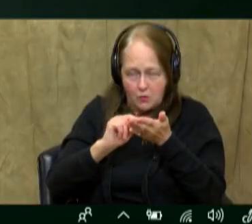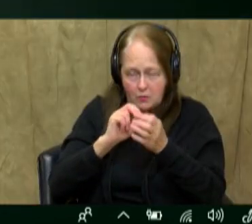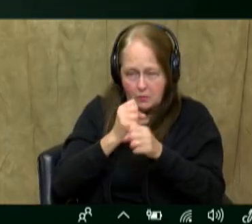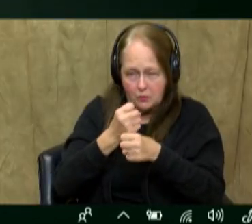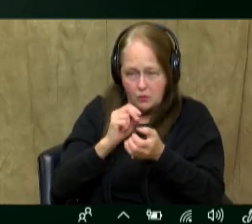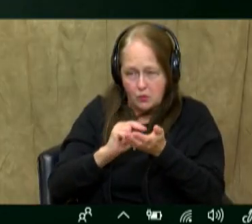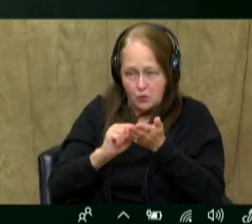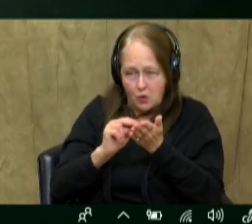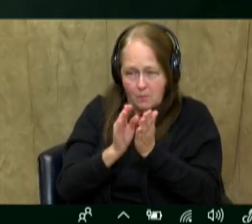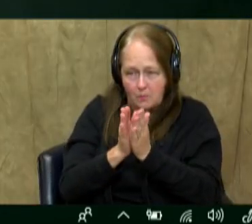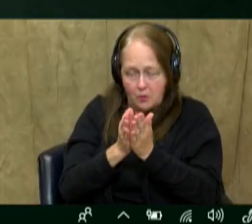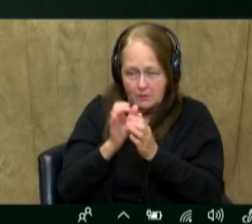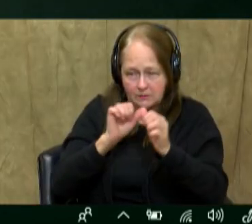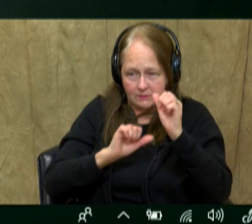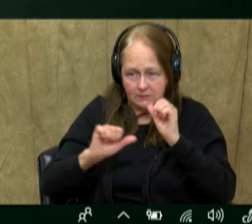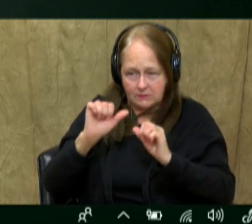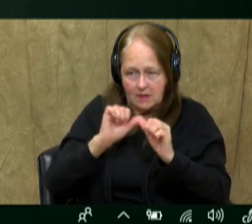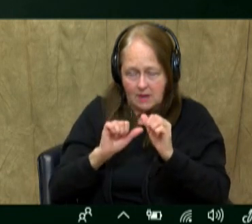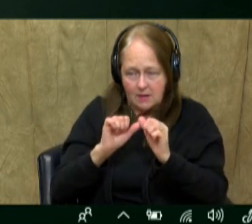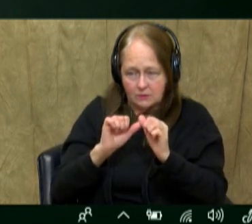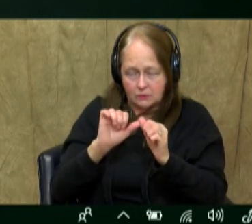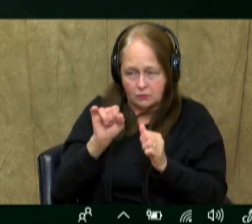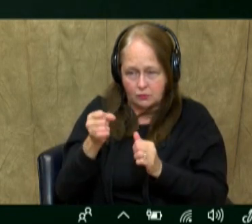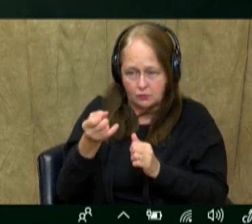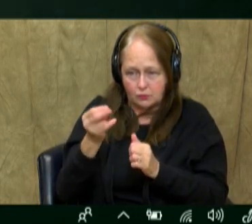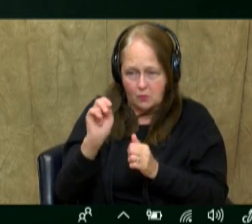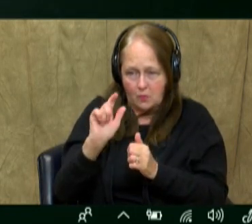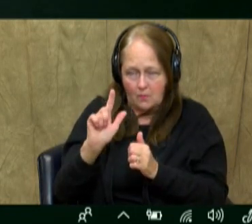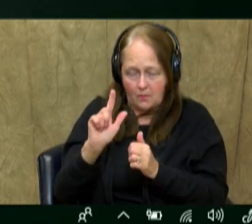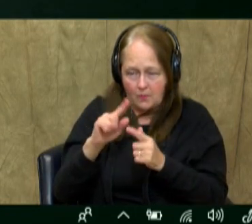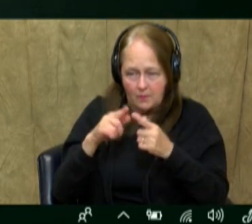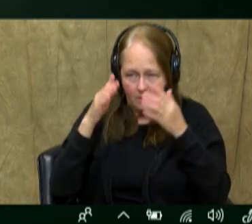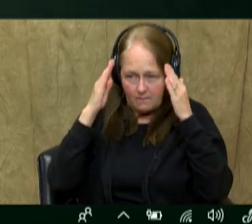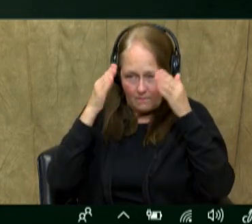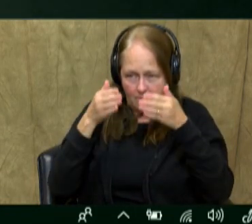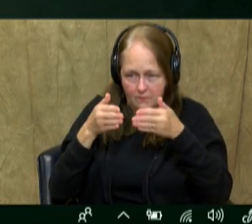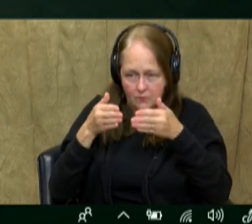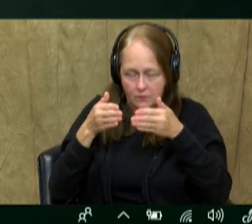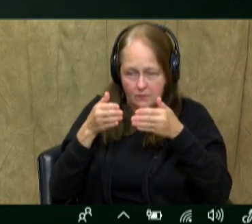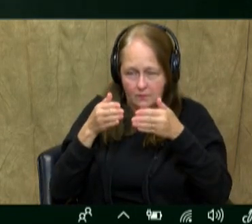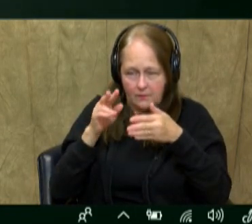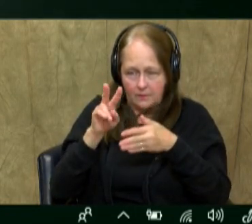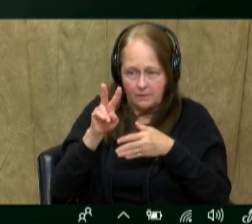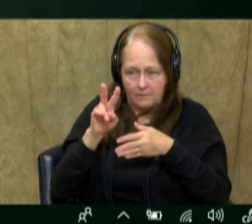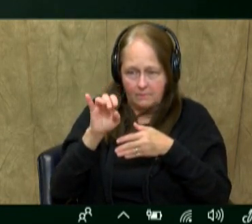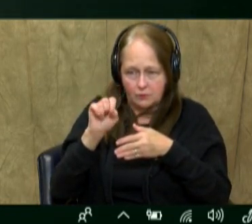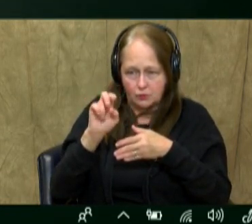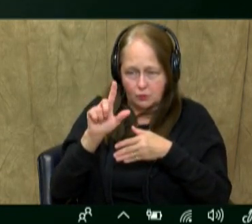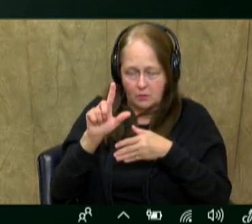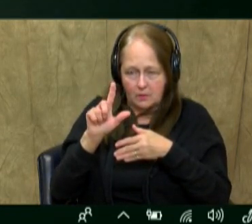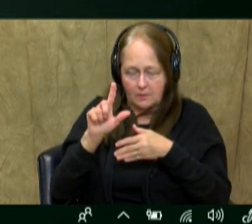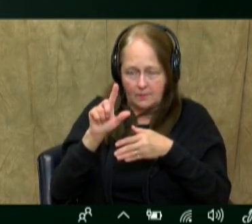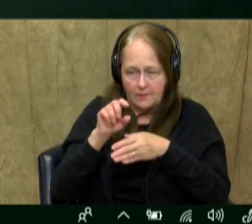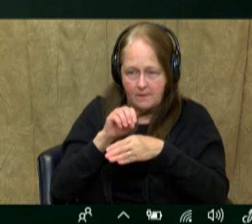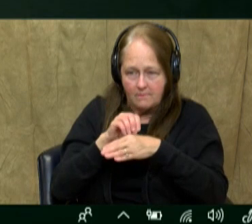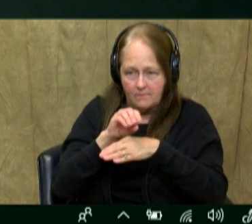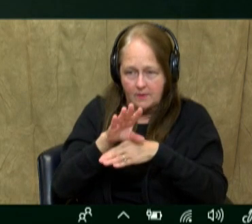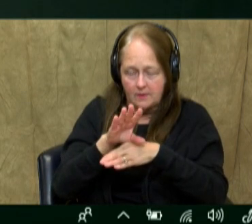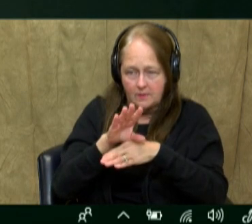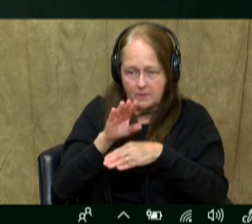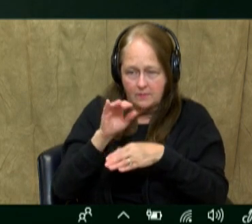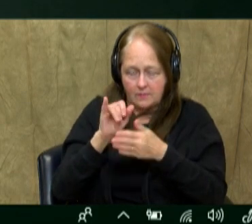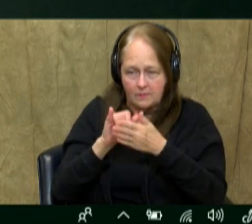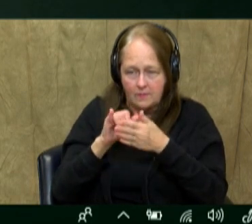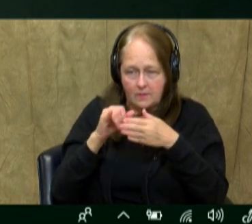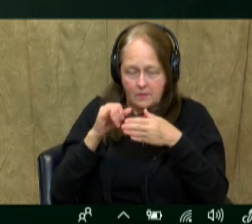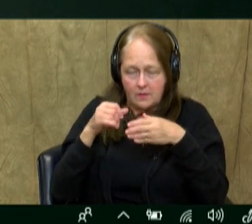and our science journal, I really tell my students to focus on the visual effect. We call these sketch notes, and it's just a